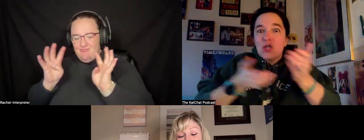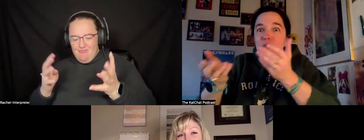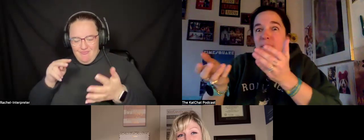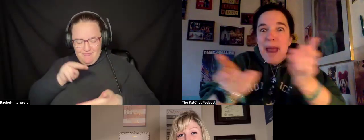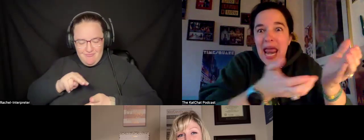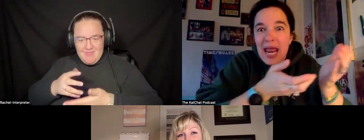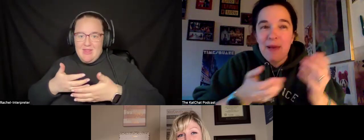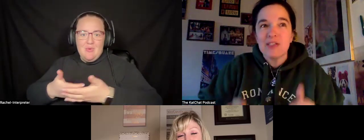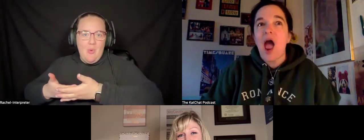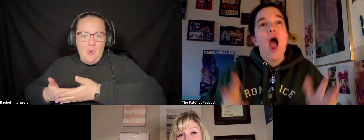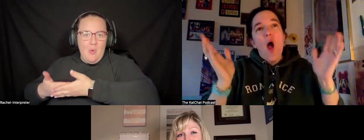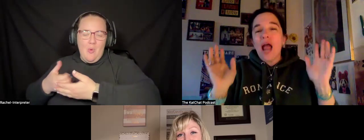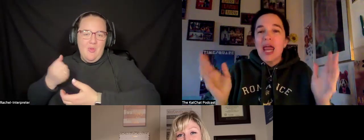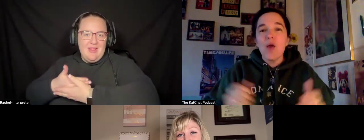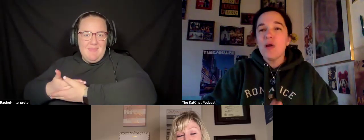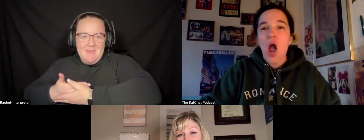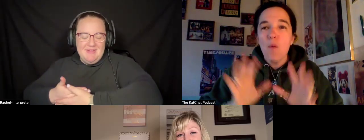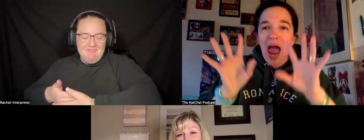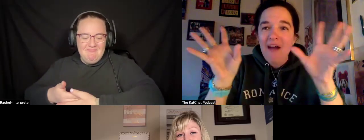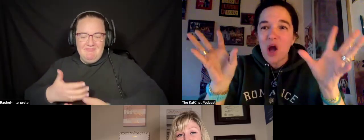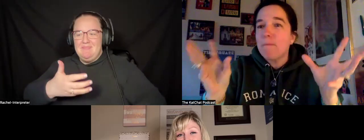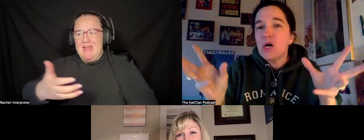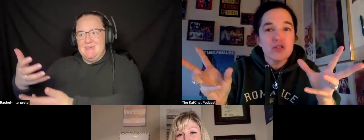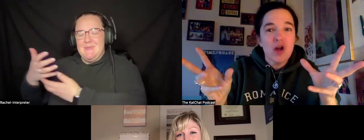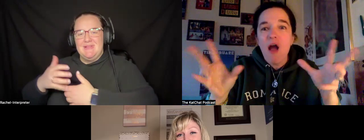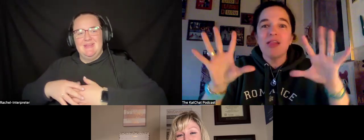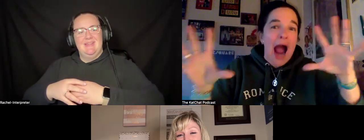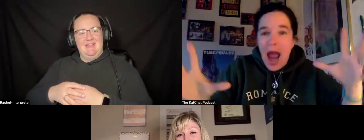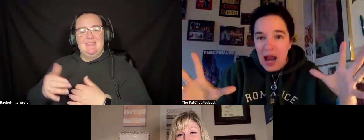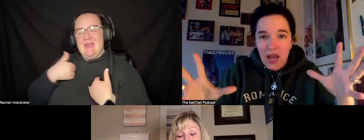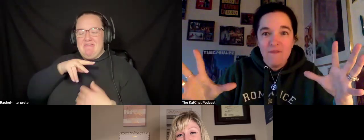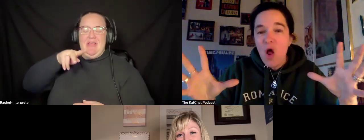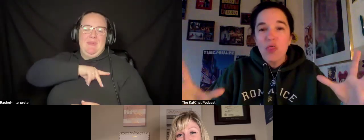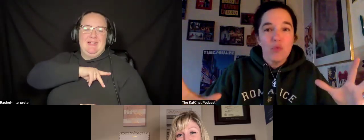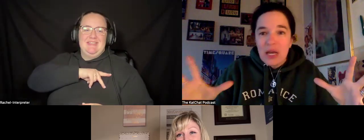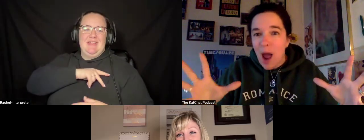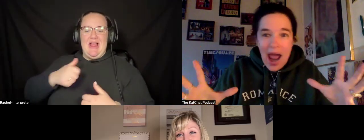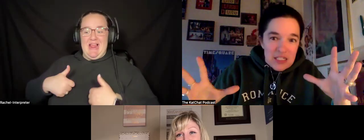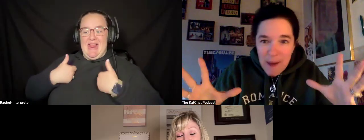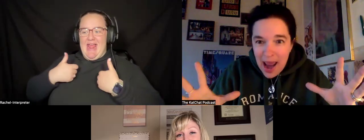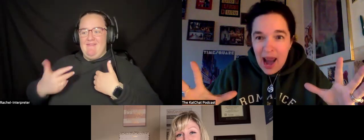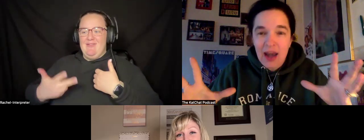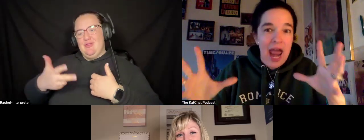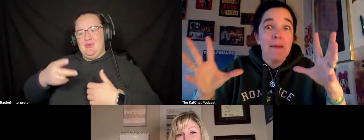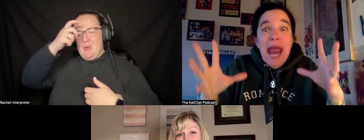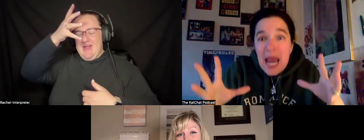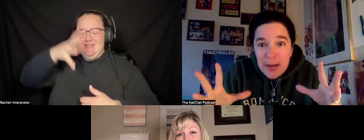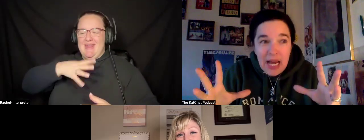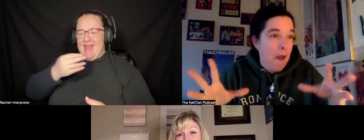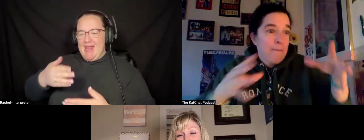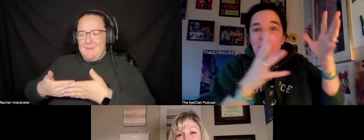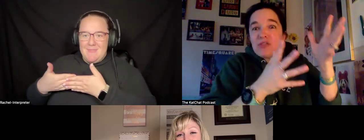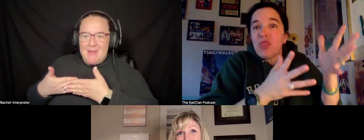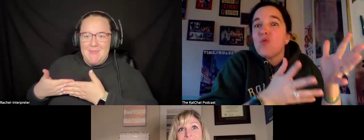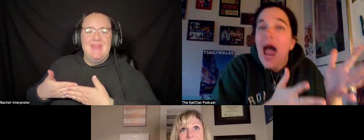a turn with the baby. I was like, okay, here we go. We have a personal live. Three white men and a